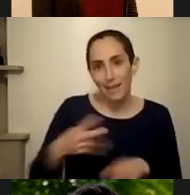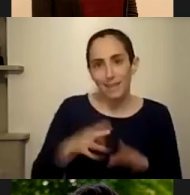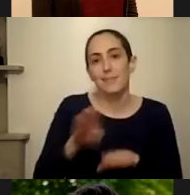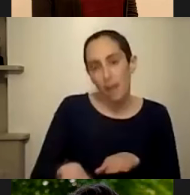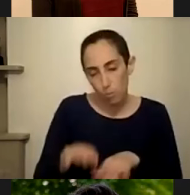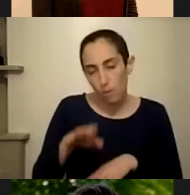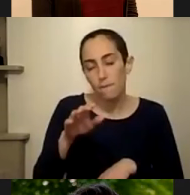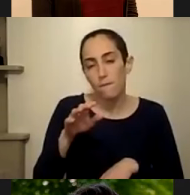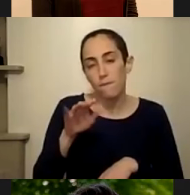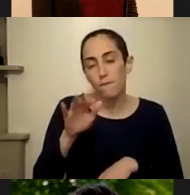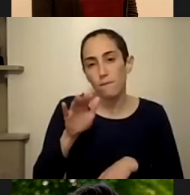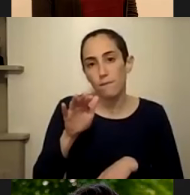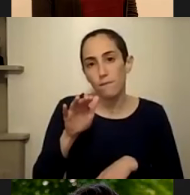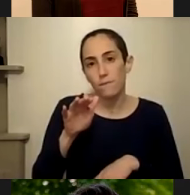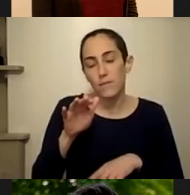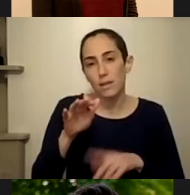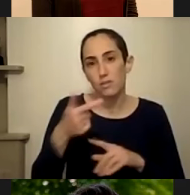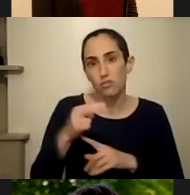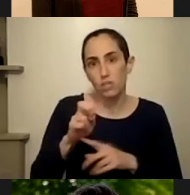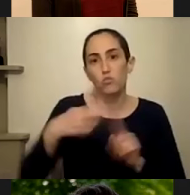cells into rod photoreceptor cells.